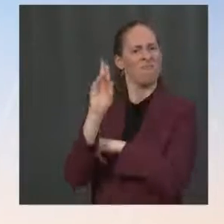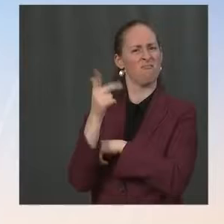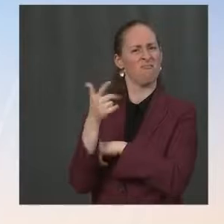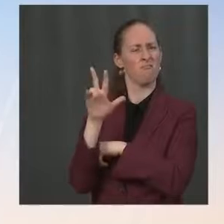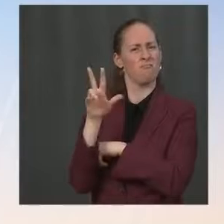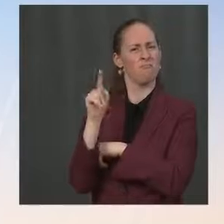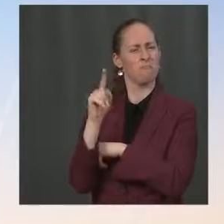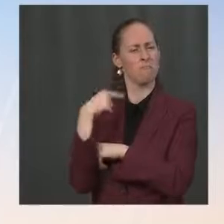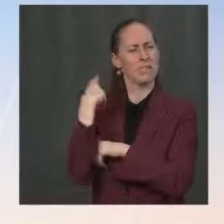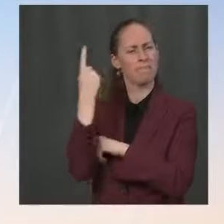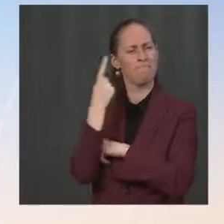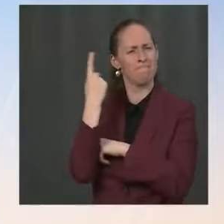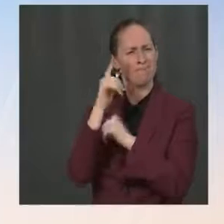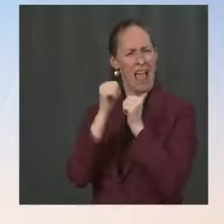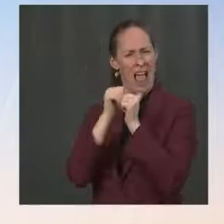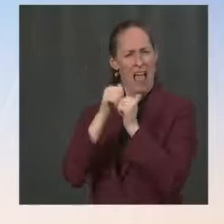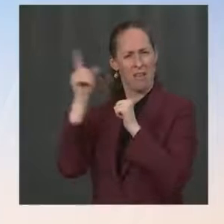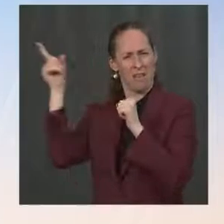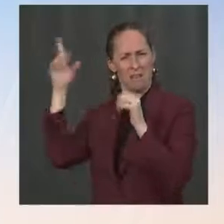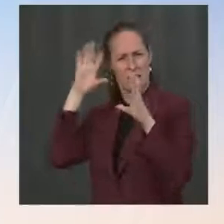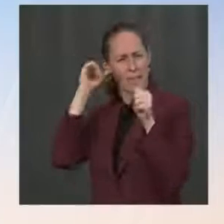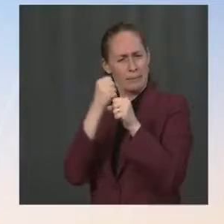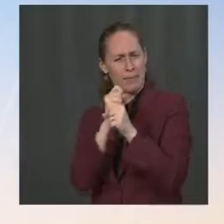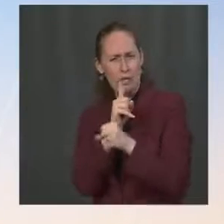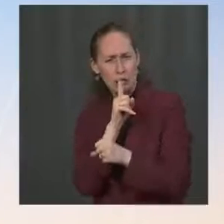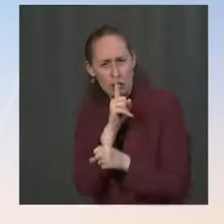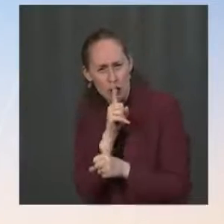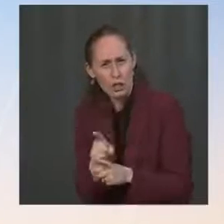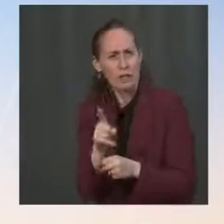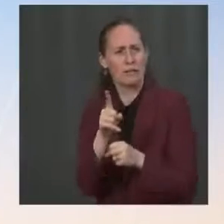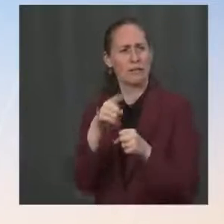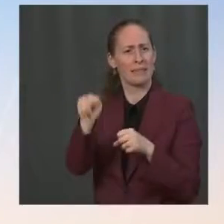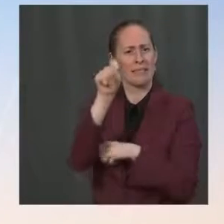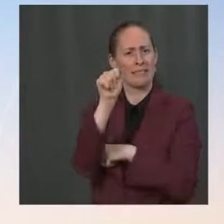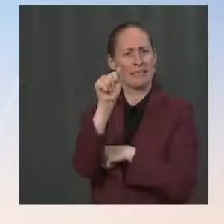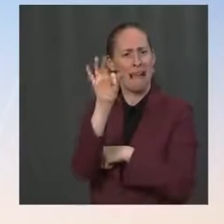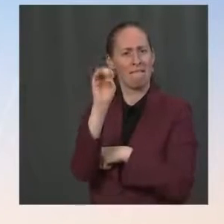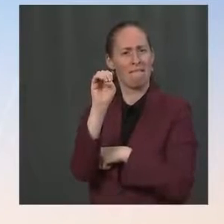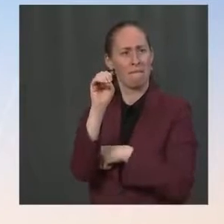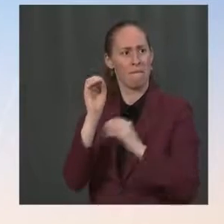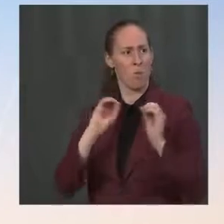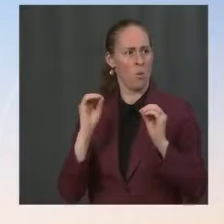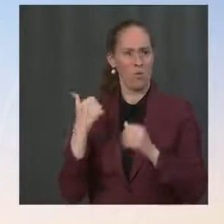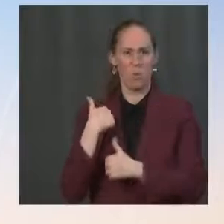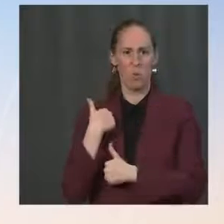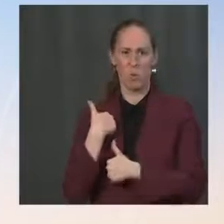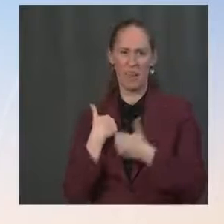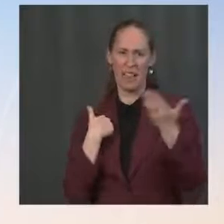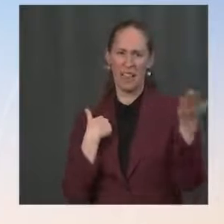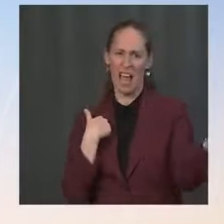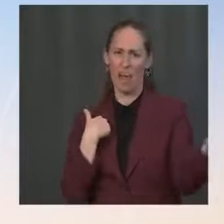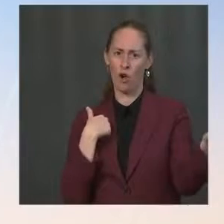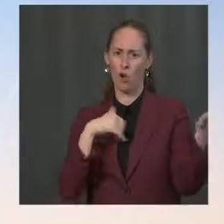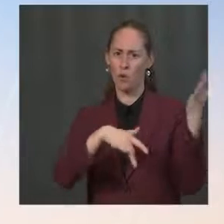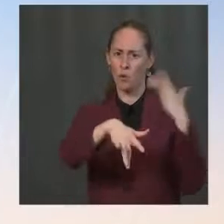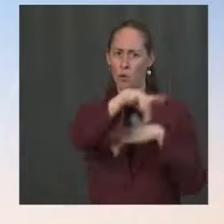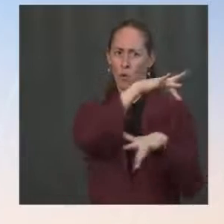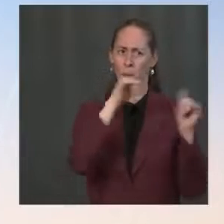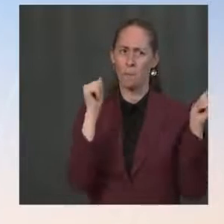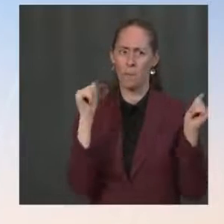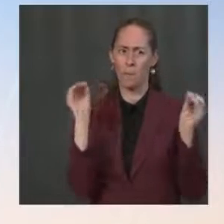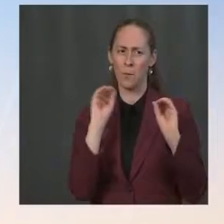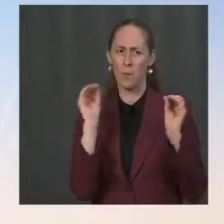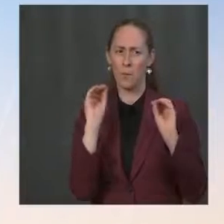safe evacuation for U.S. citizens without troop presence when, even with troop presence, we just saw this attack